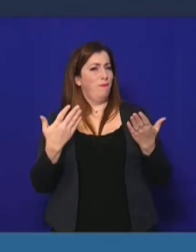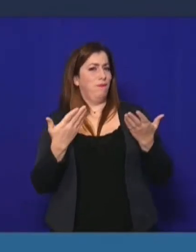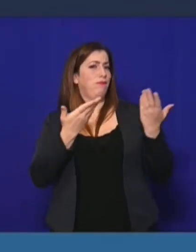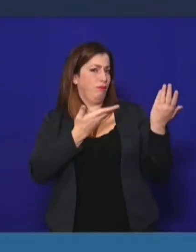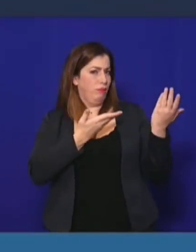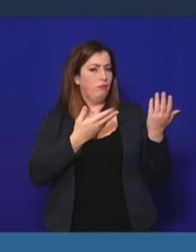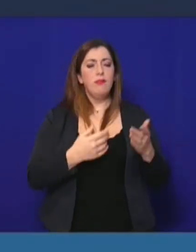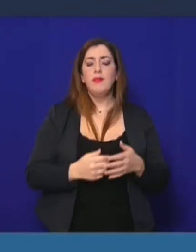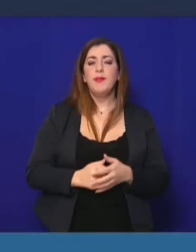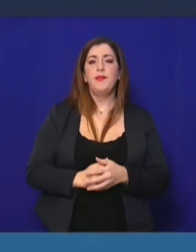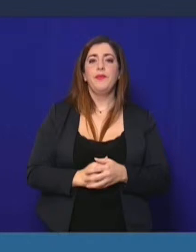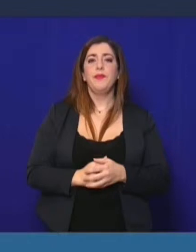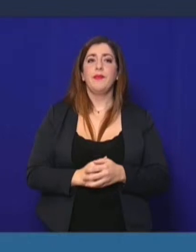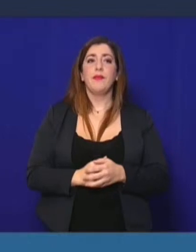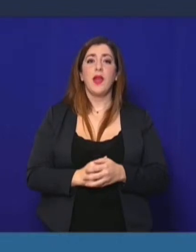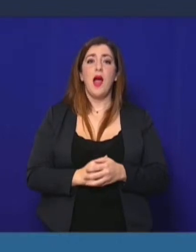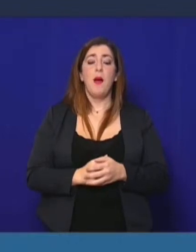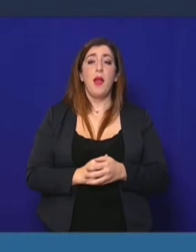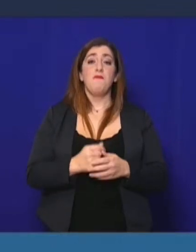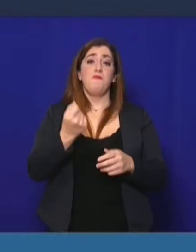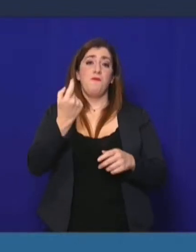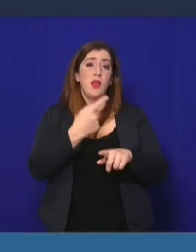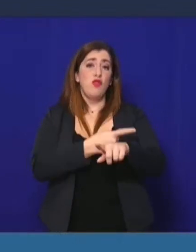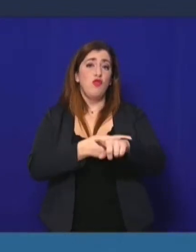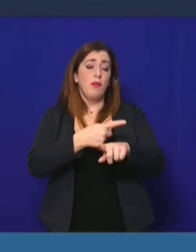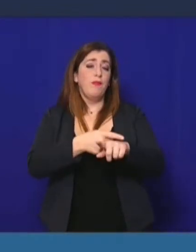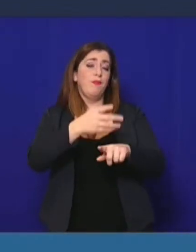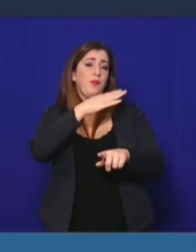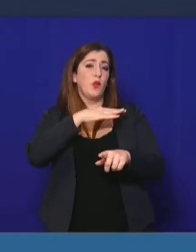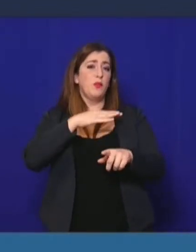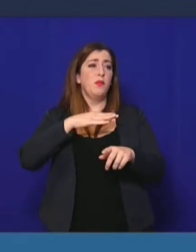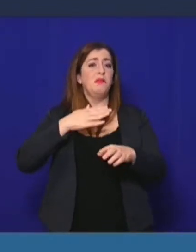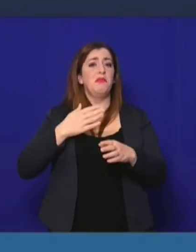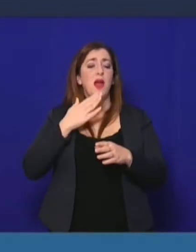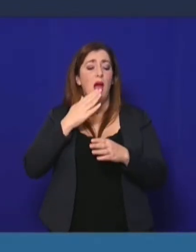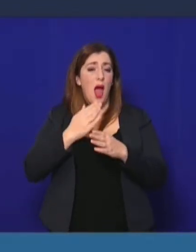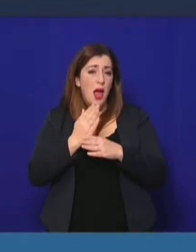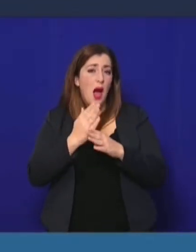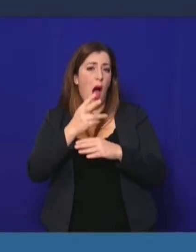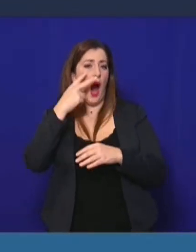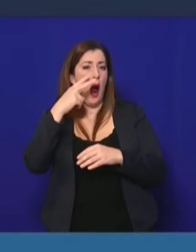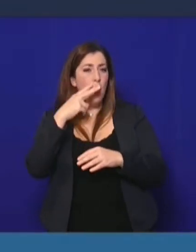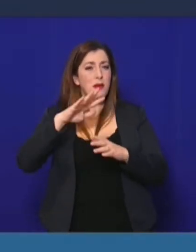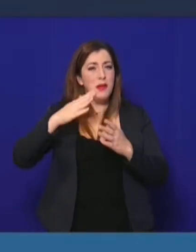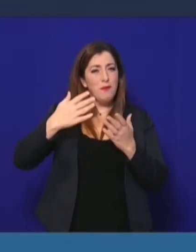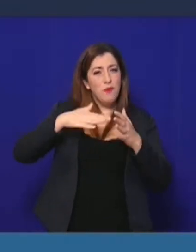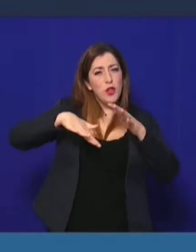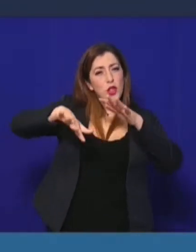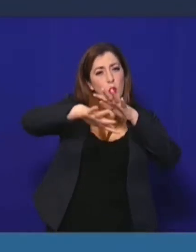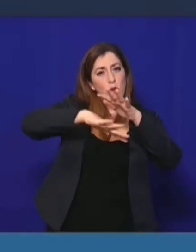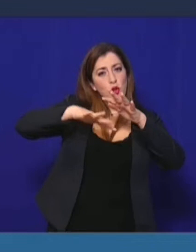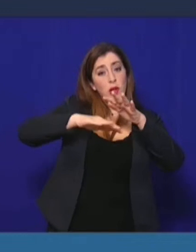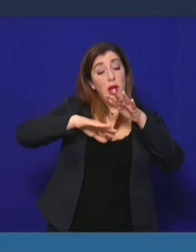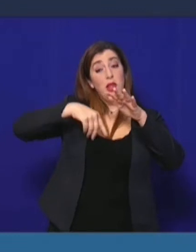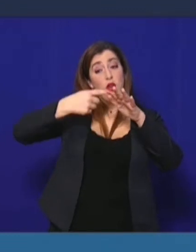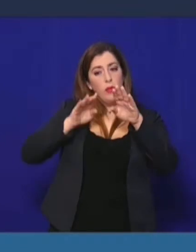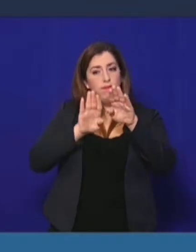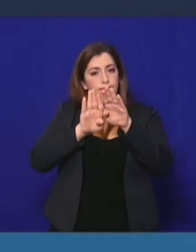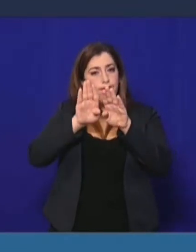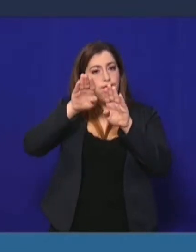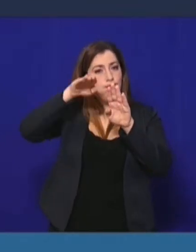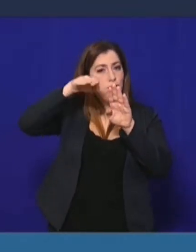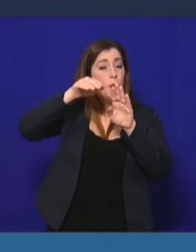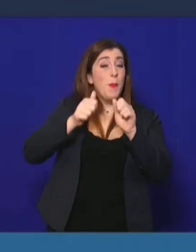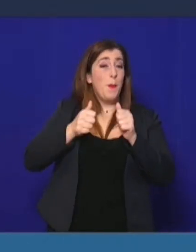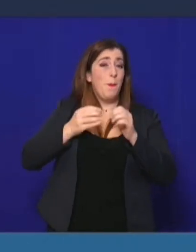f'dak l-aħħar ġimgħat konna stabilizzejna u propju anka dejna niżlin l-isfer, però bħalissa qegħdin diġà naraw żieda żgħira fin-numru